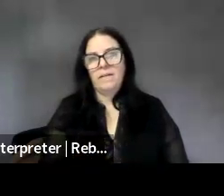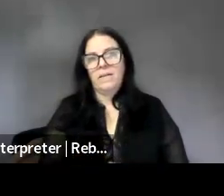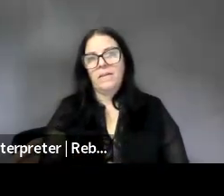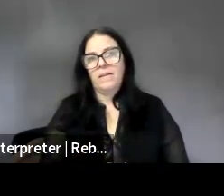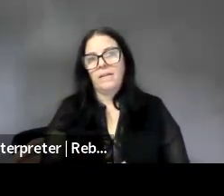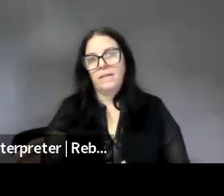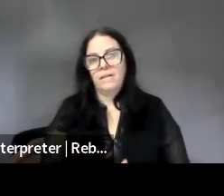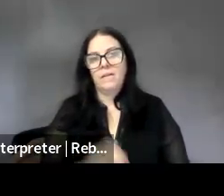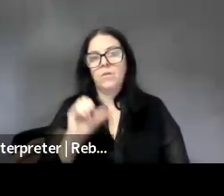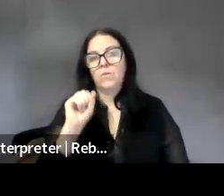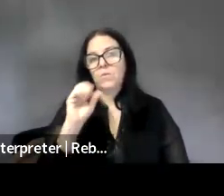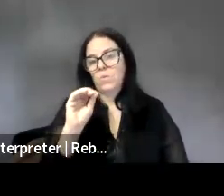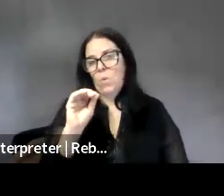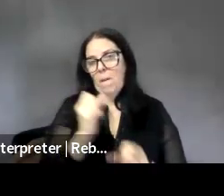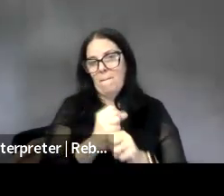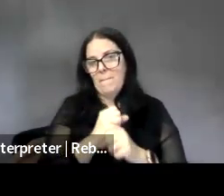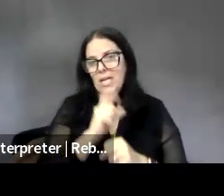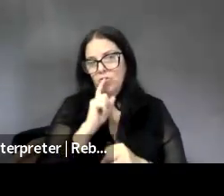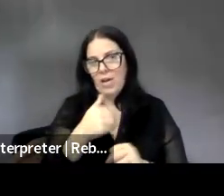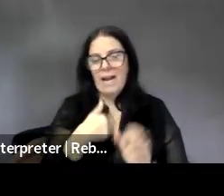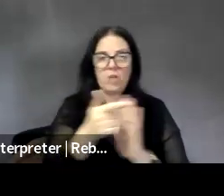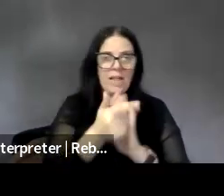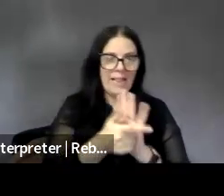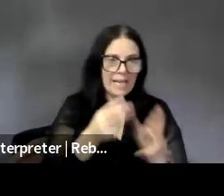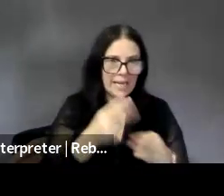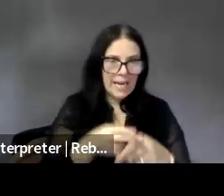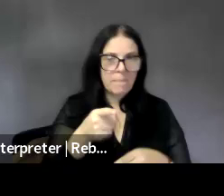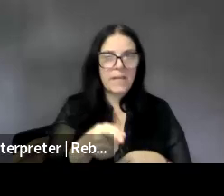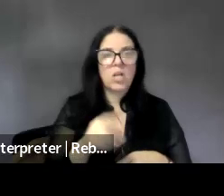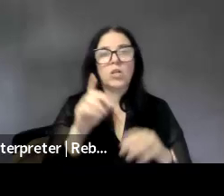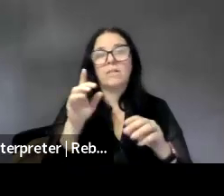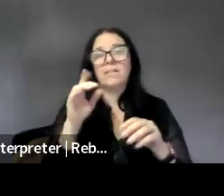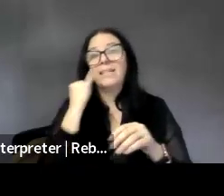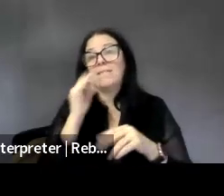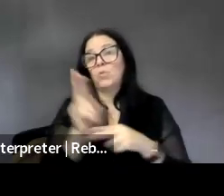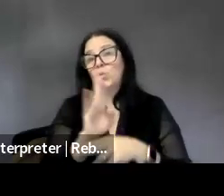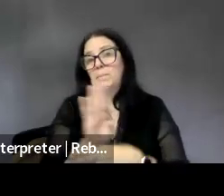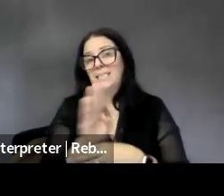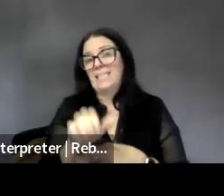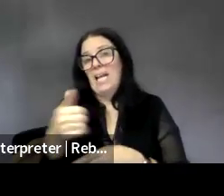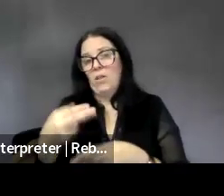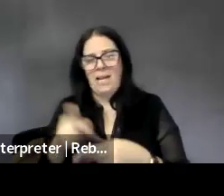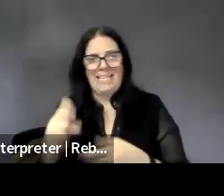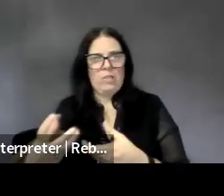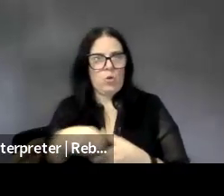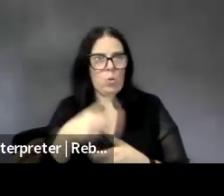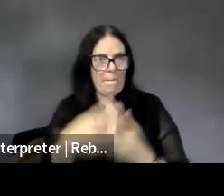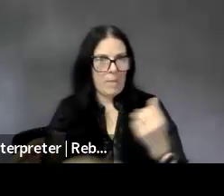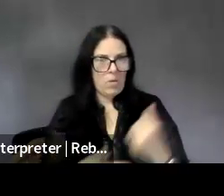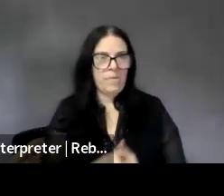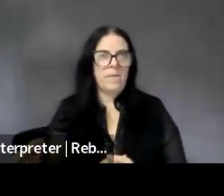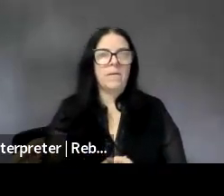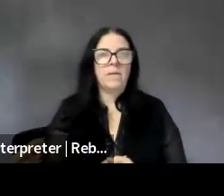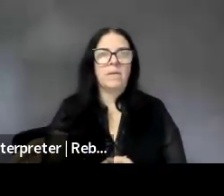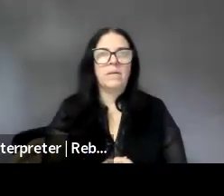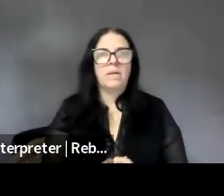So make sure that you have your legal name in there. If you do business by another name, you need to include both.